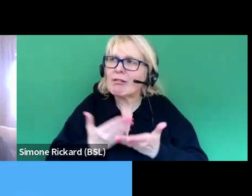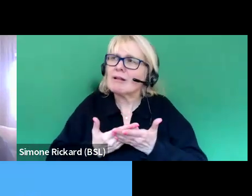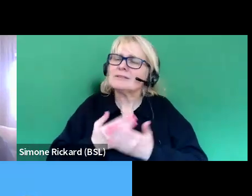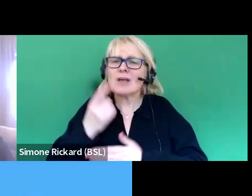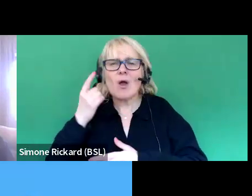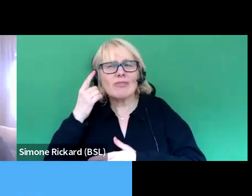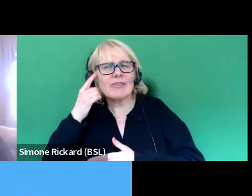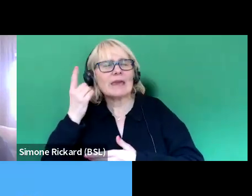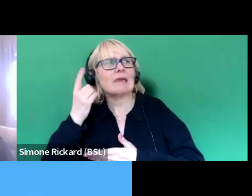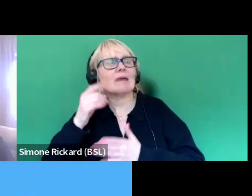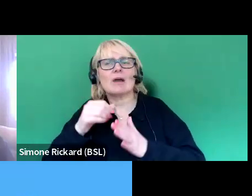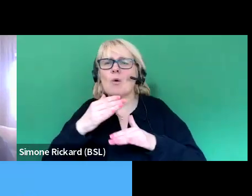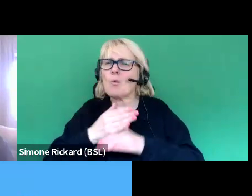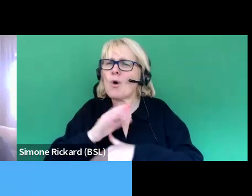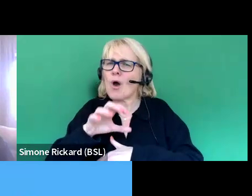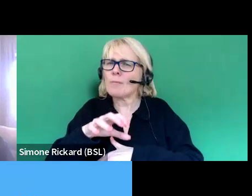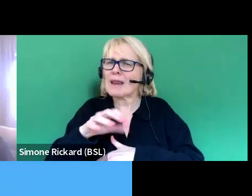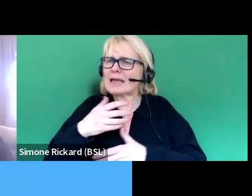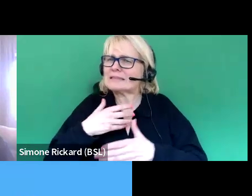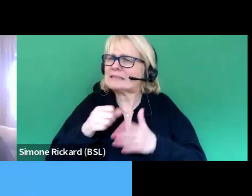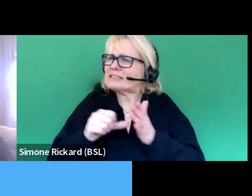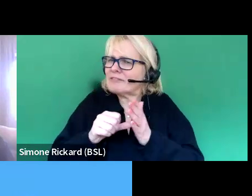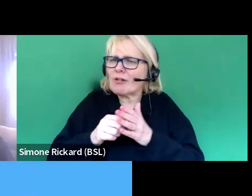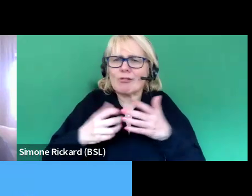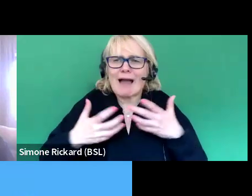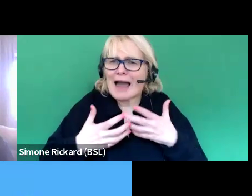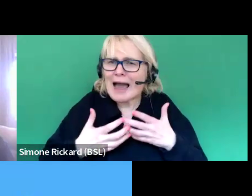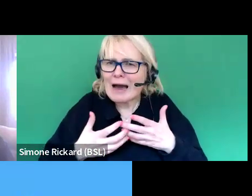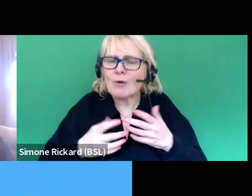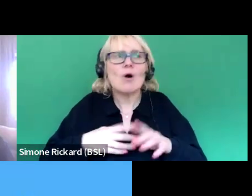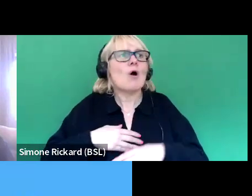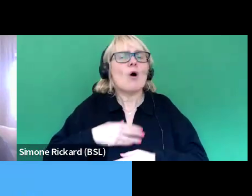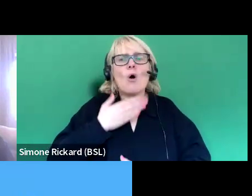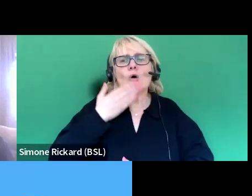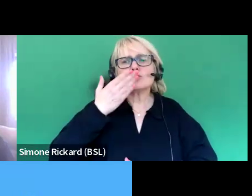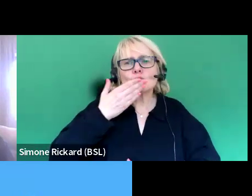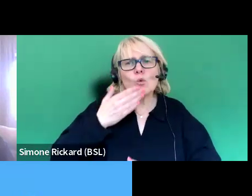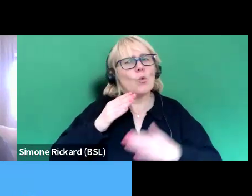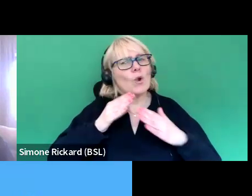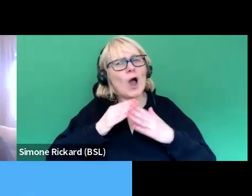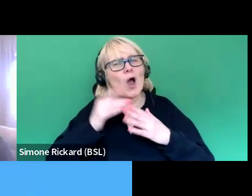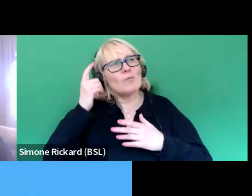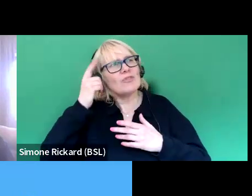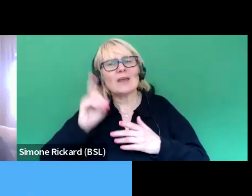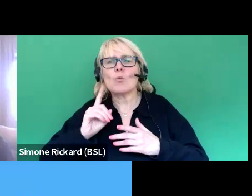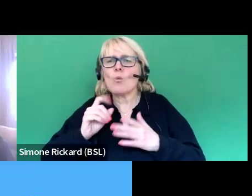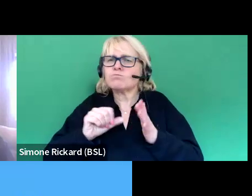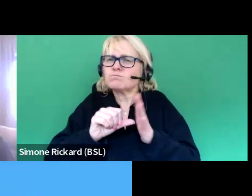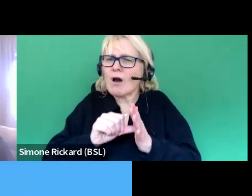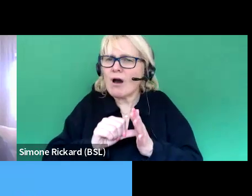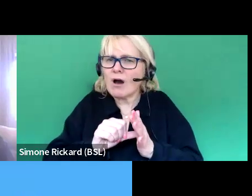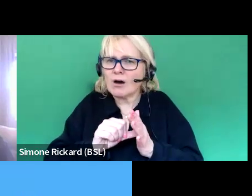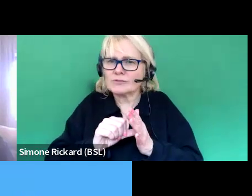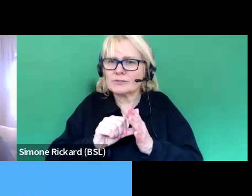what's hard at work, or if you don't work yet, then what's hard at school or even at home. And if you ever received any